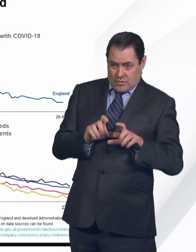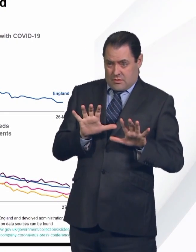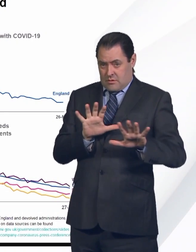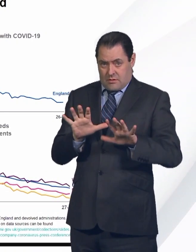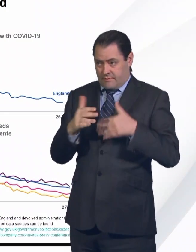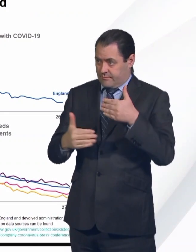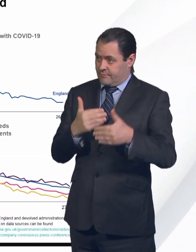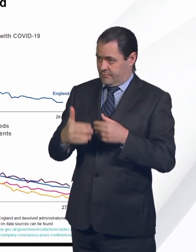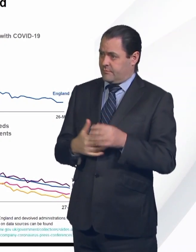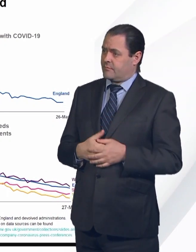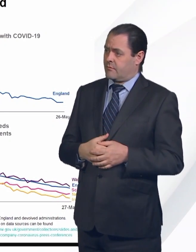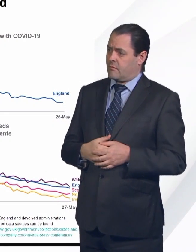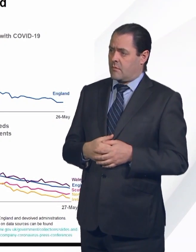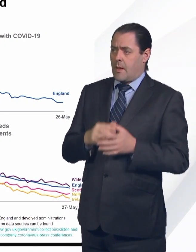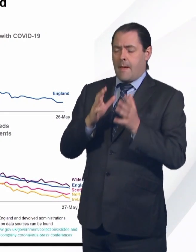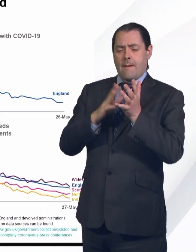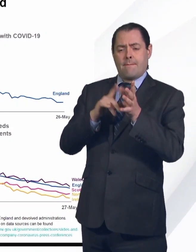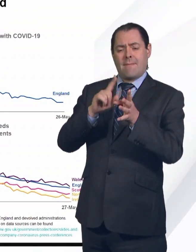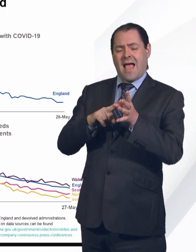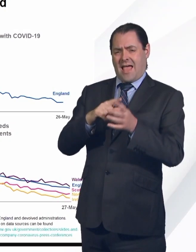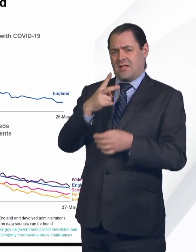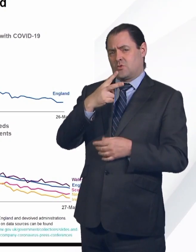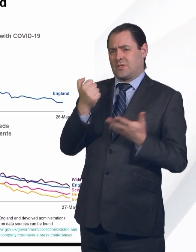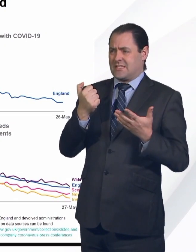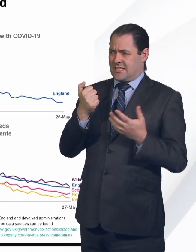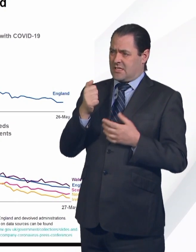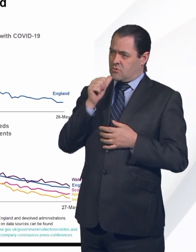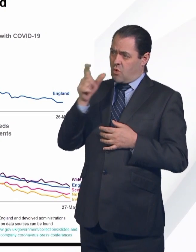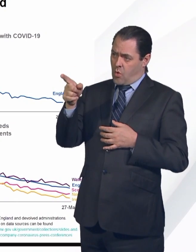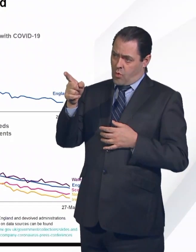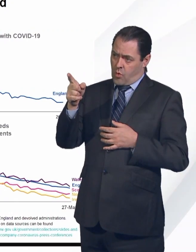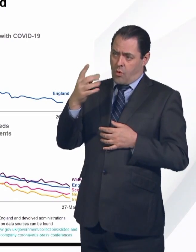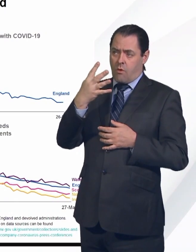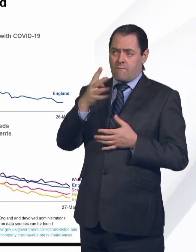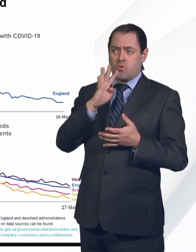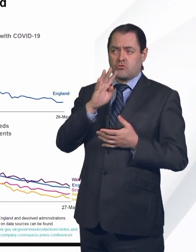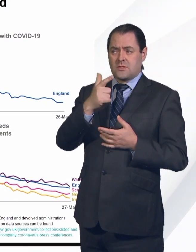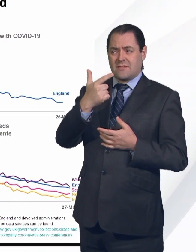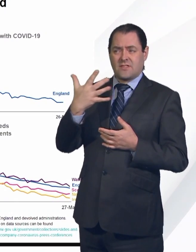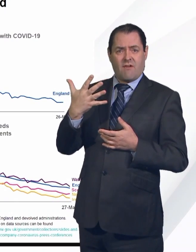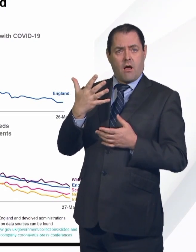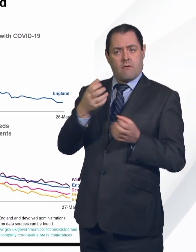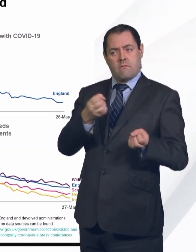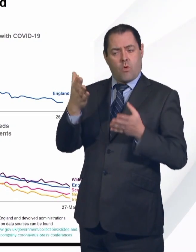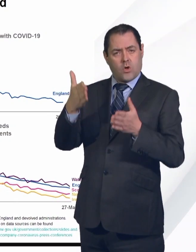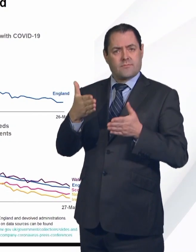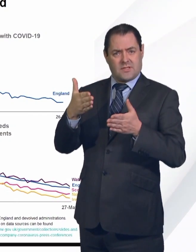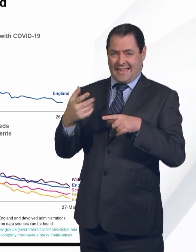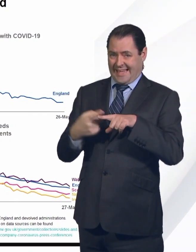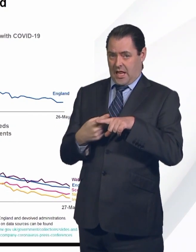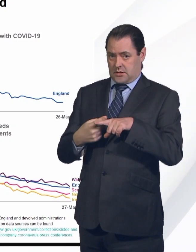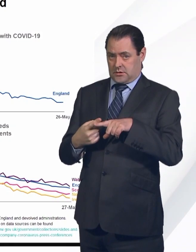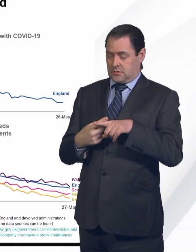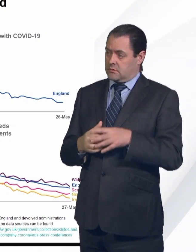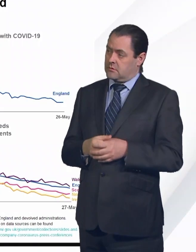data show that on the 26th of May, 475 people were admitted to hospital in England with